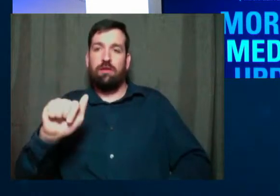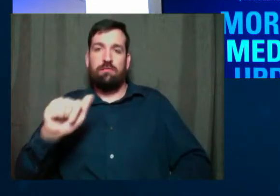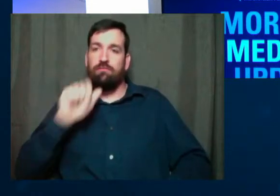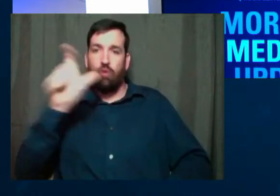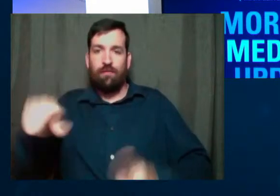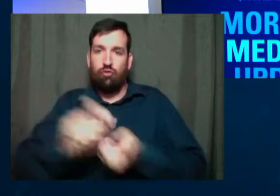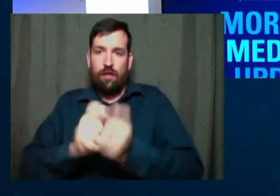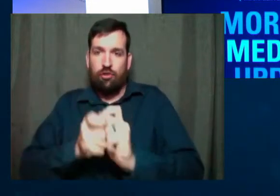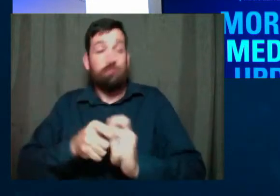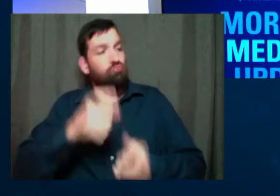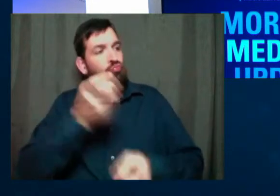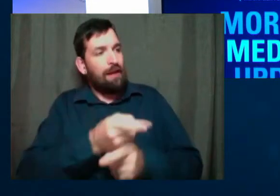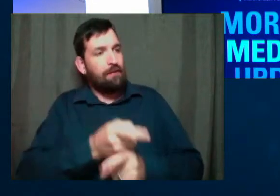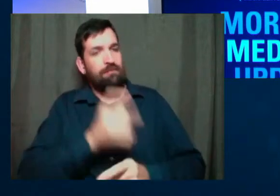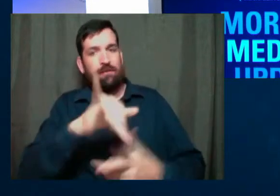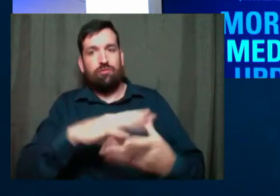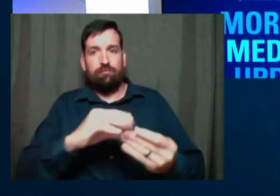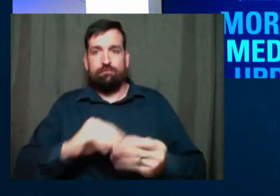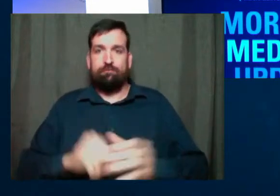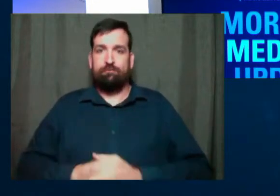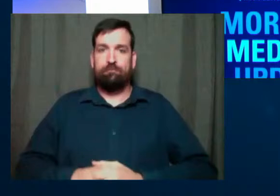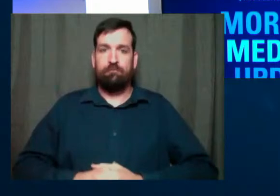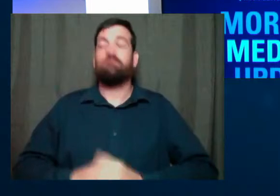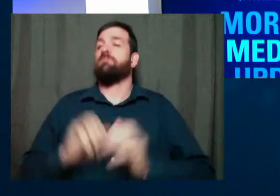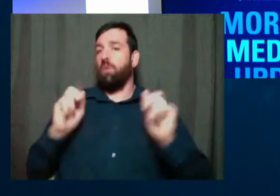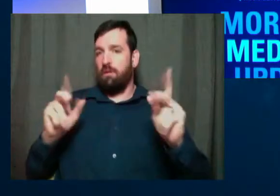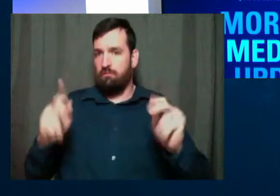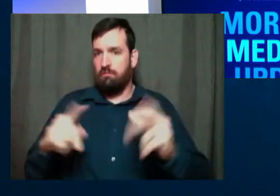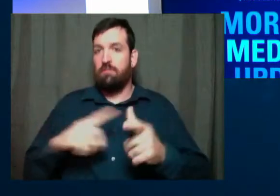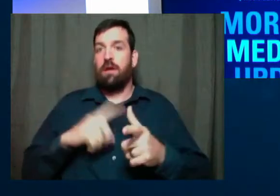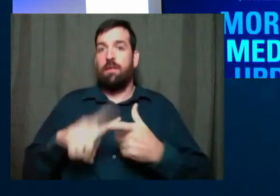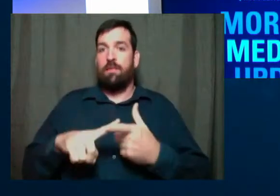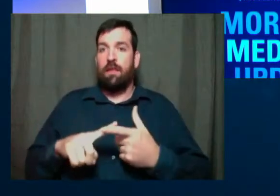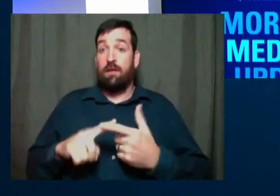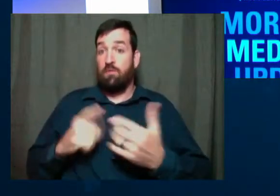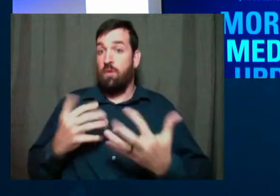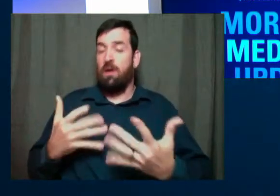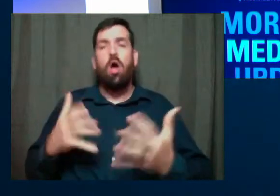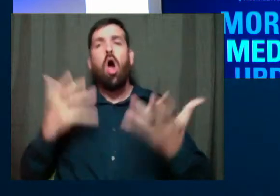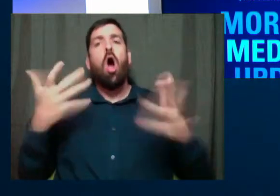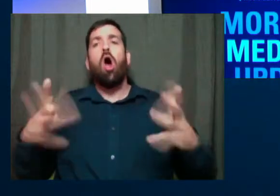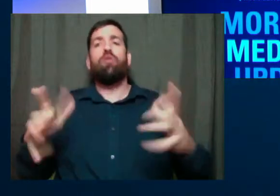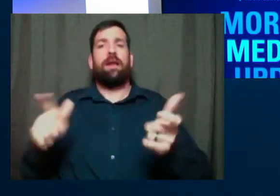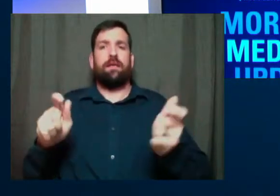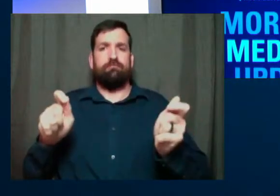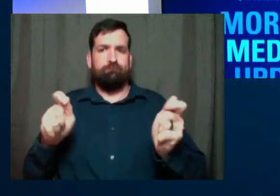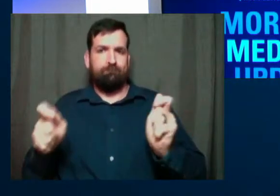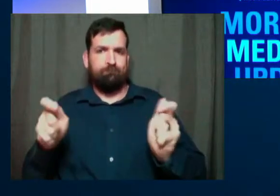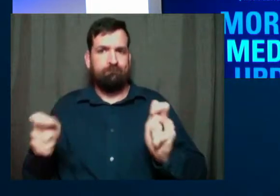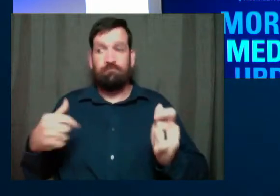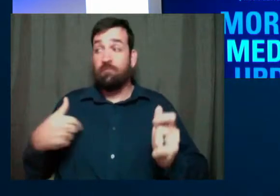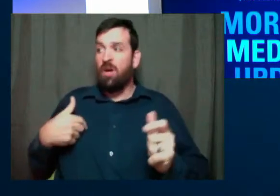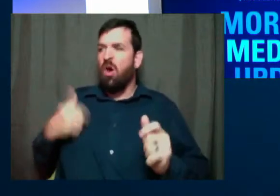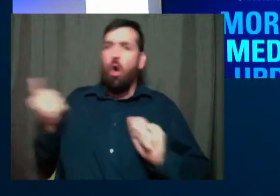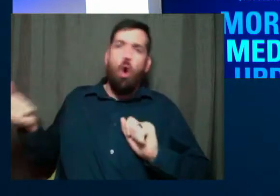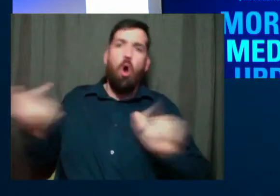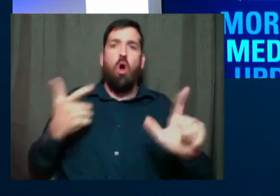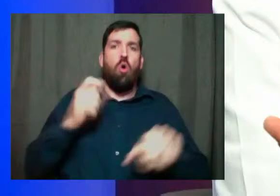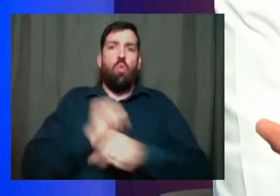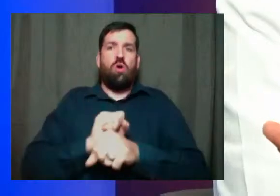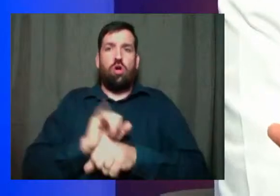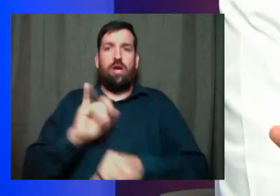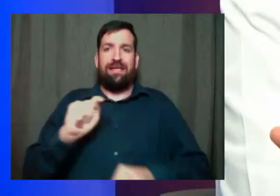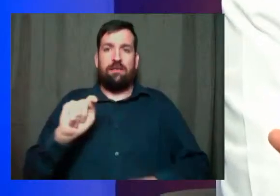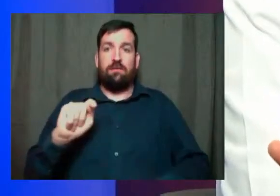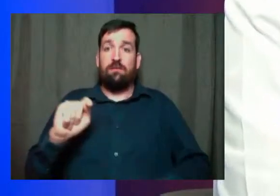hear? That's the story. You smart people say. Yes. Okay. So then they're going to wait Yeah, now. no, and they're already pivoted. I think they've already said we're all working on this. Pfizer said, we'll be ready within